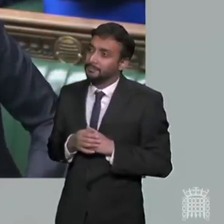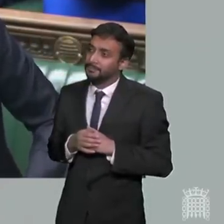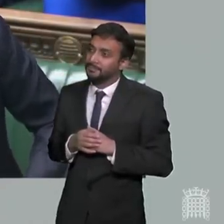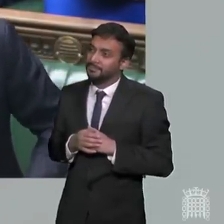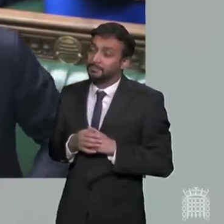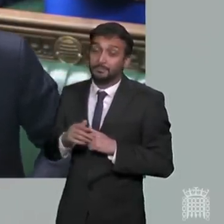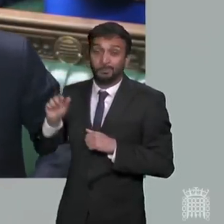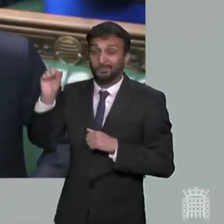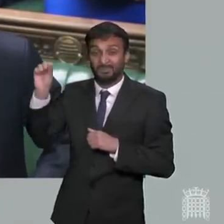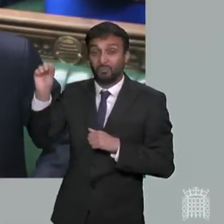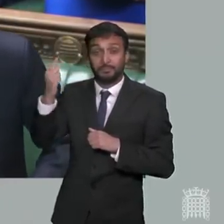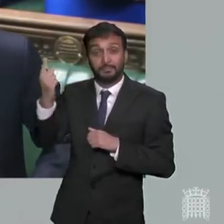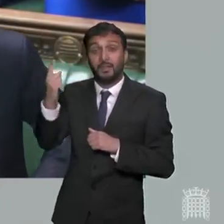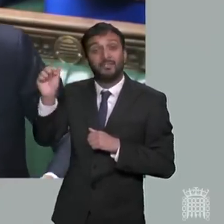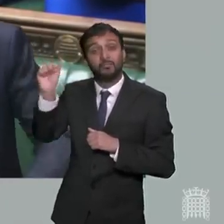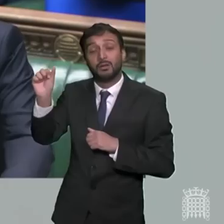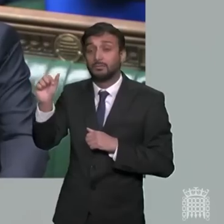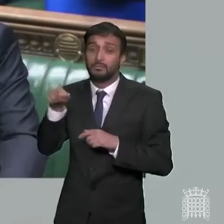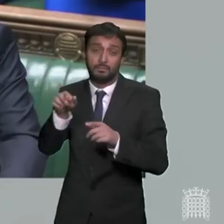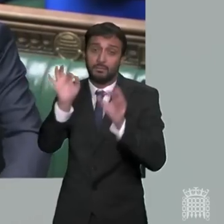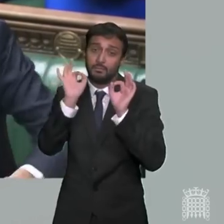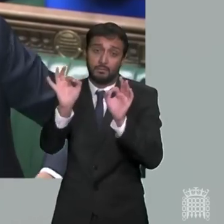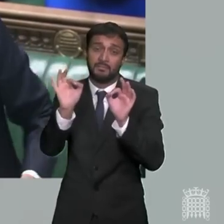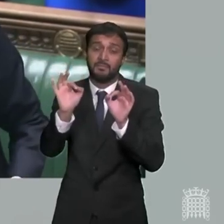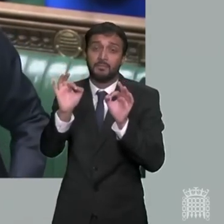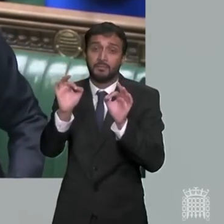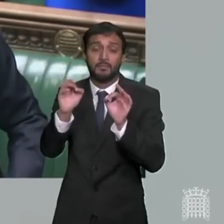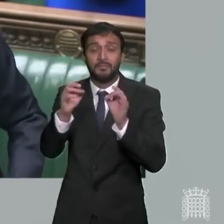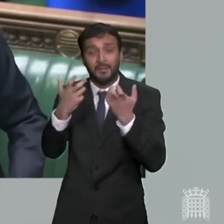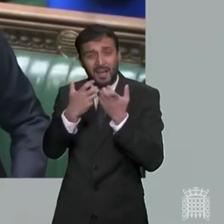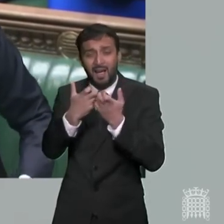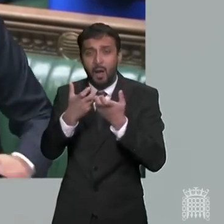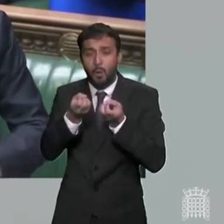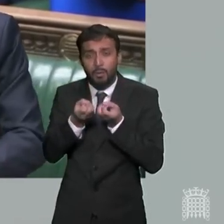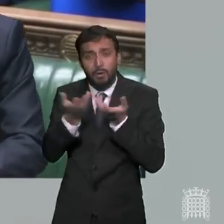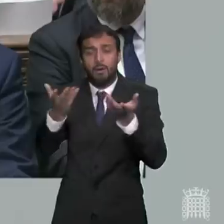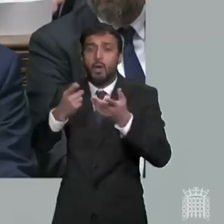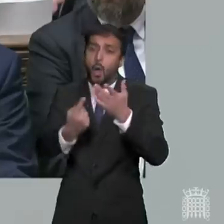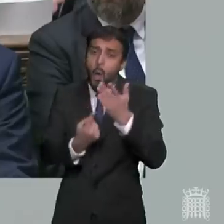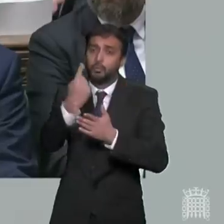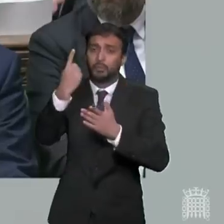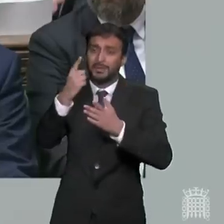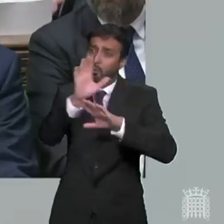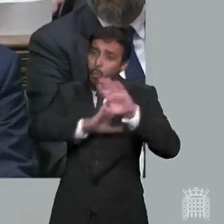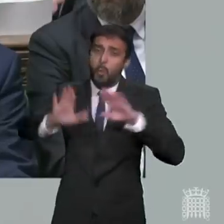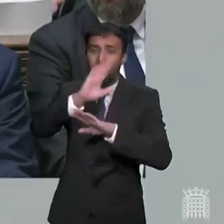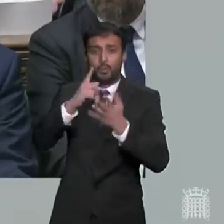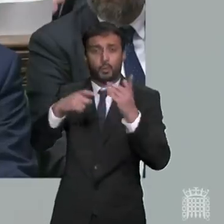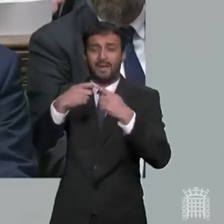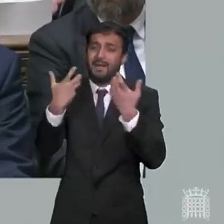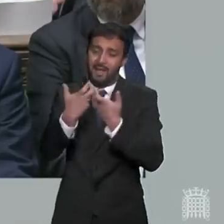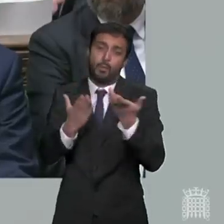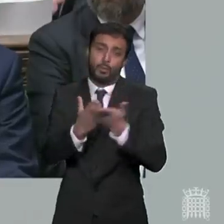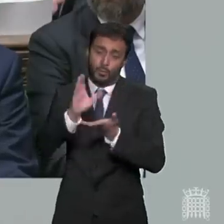no better way to spread opportunity around the country than by investing in our children's future. I'm absolutely delighted that Oak